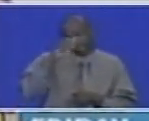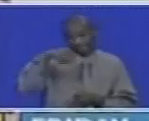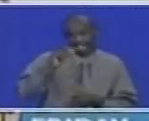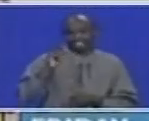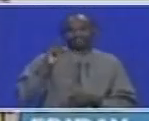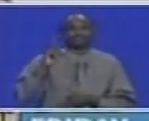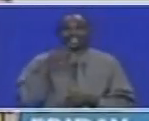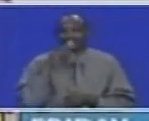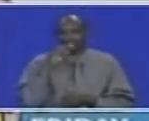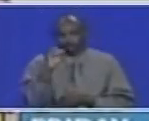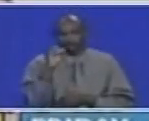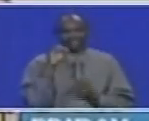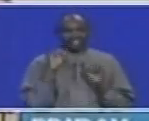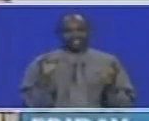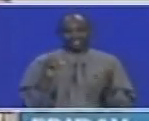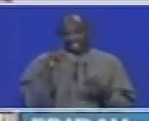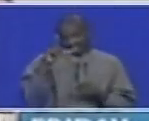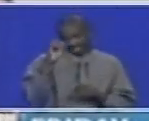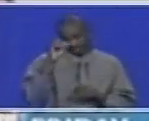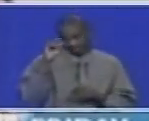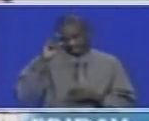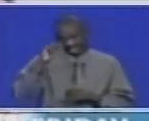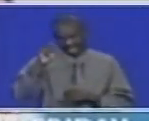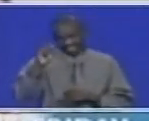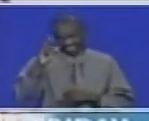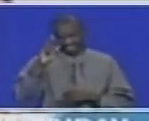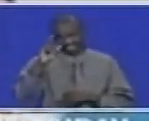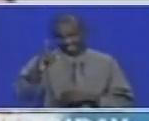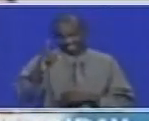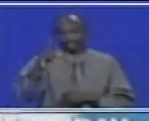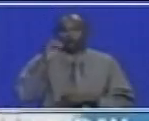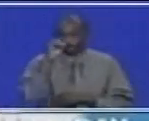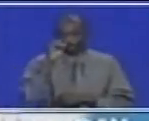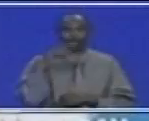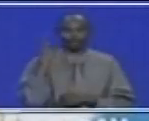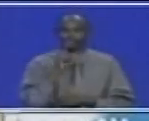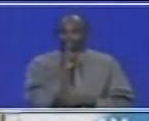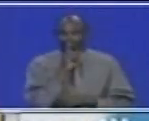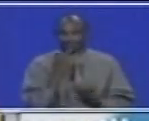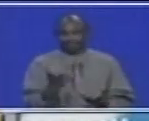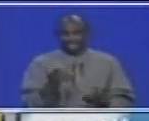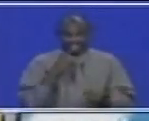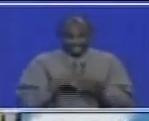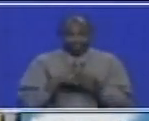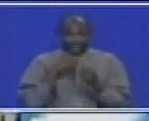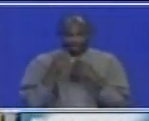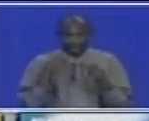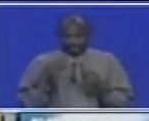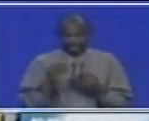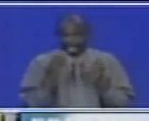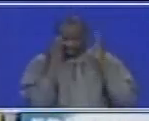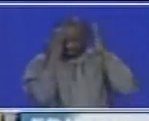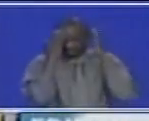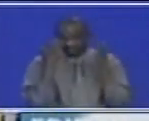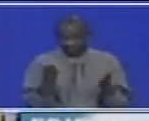we say Leonard, Leonard, not Leonard. O is silent. So Willis, last week we spoke about Archbishop and